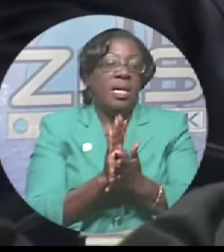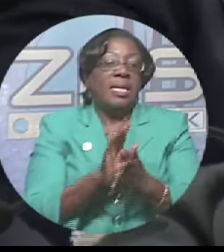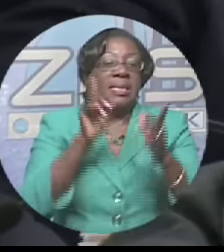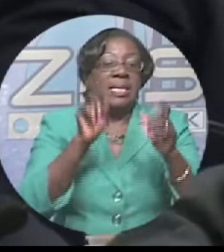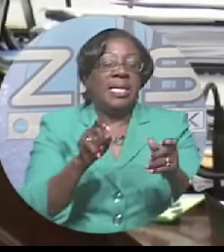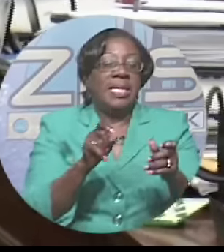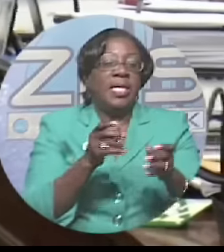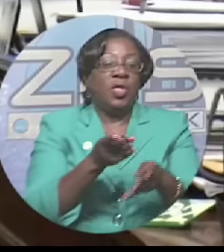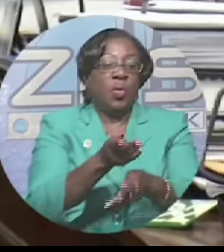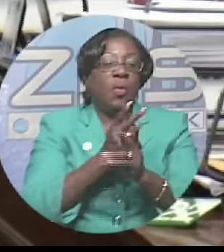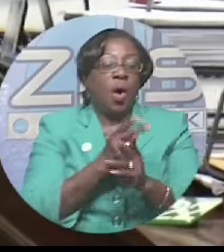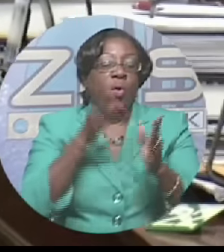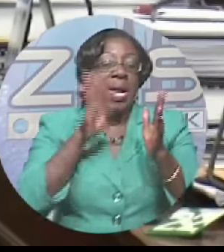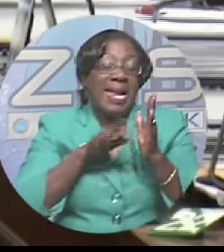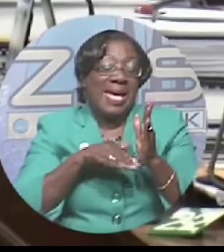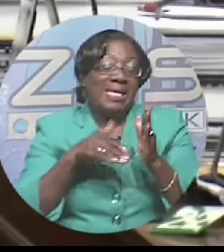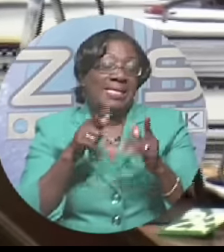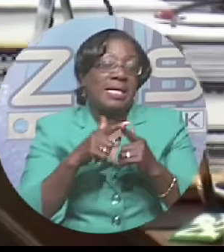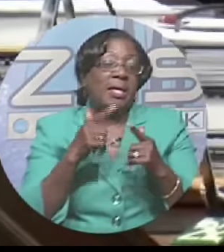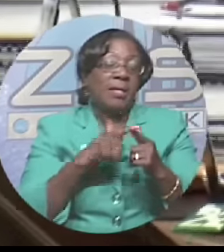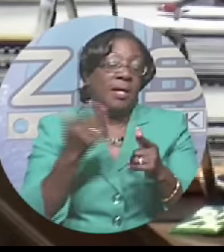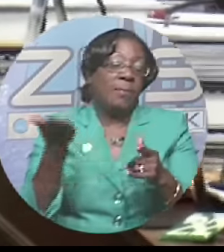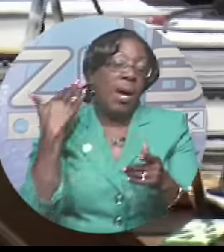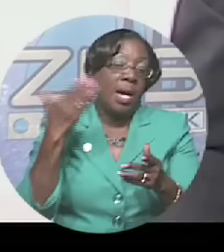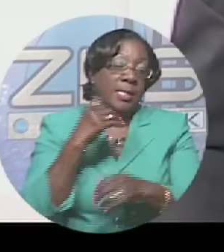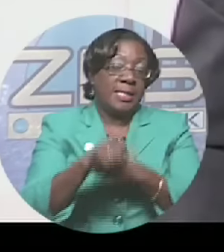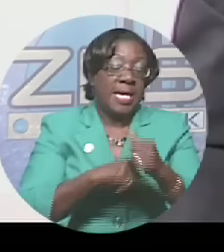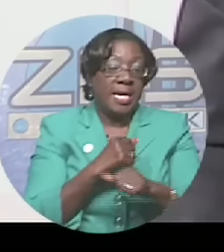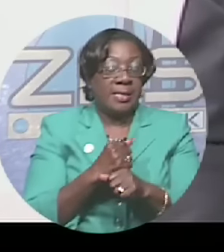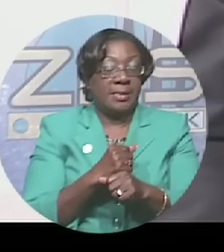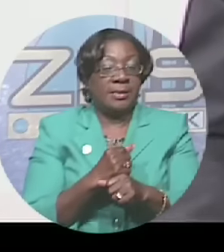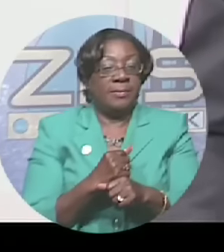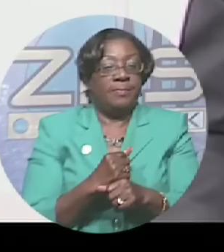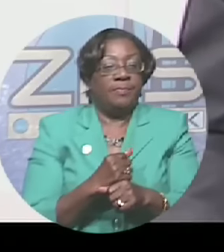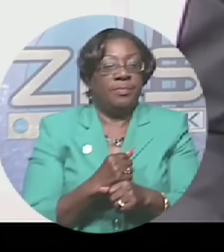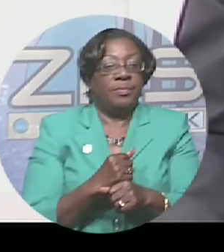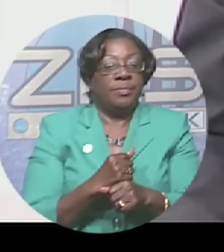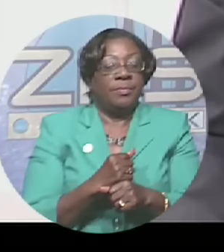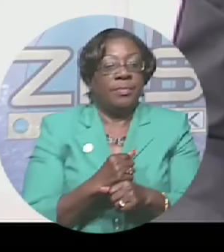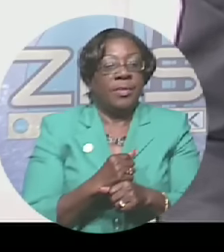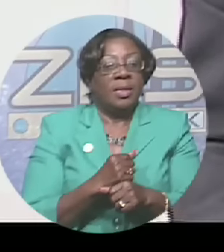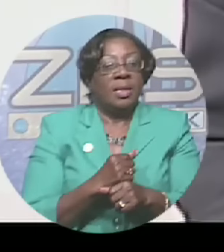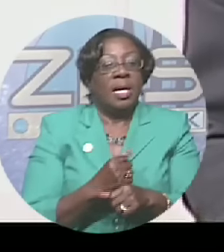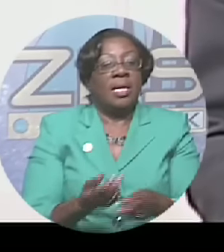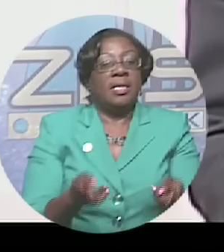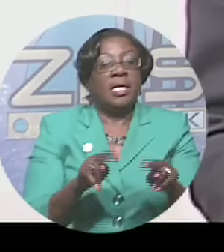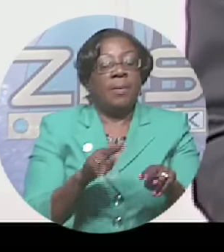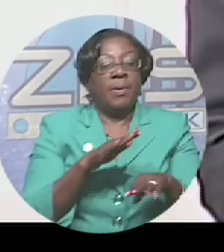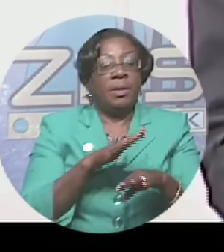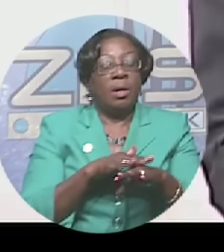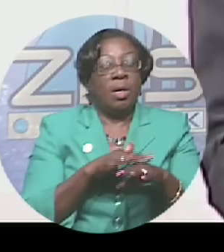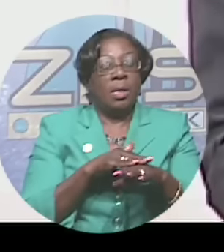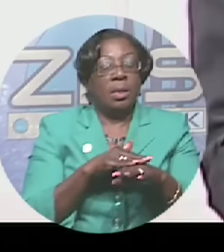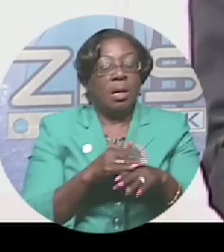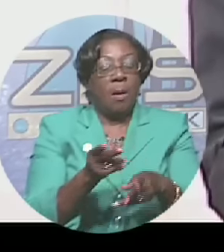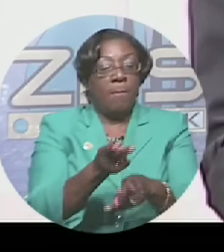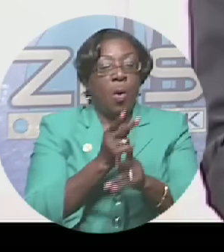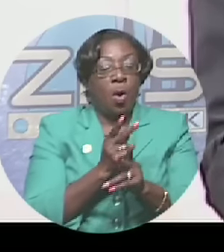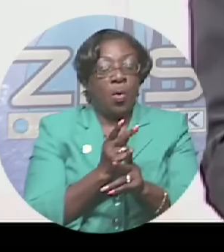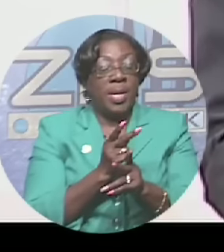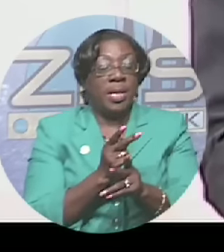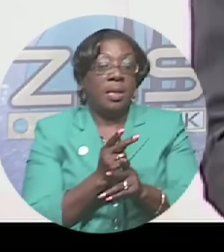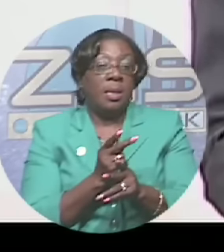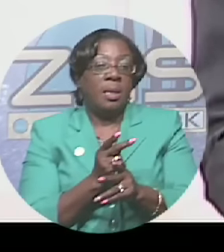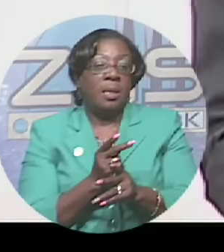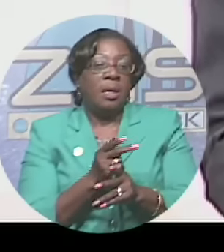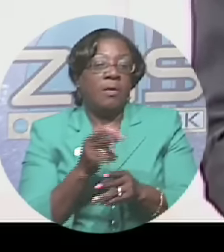than previous years and even previous administrations. And I just happened upon the borrowing resolution from